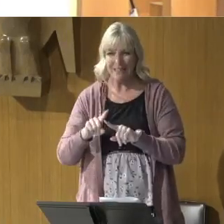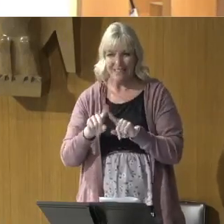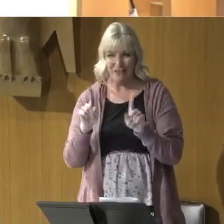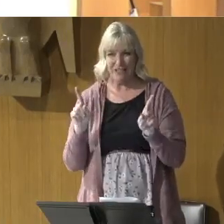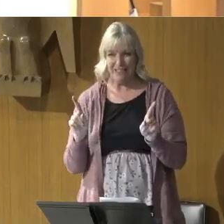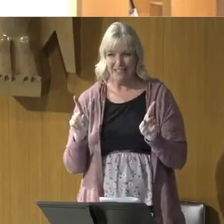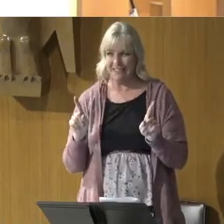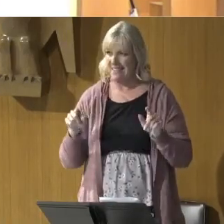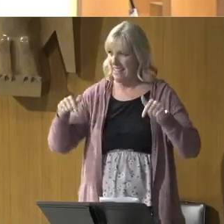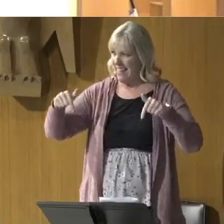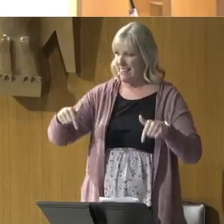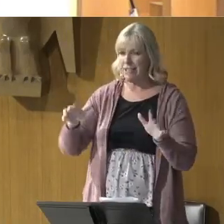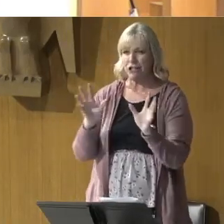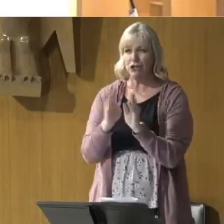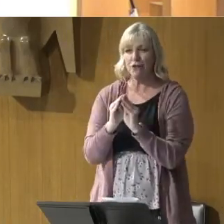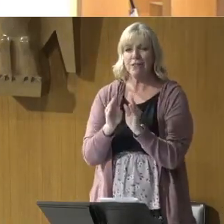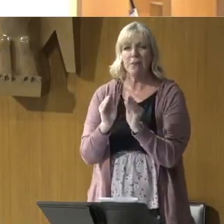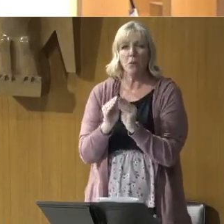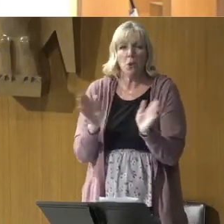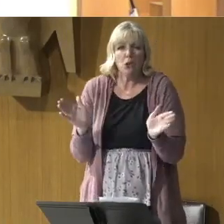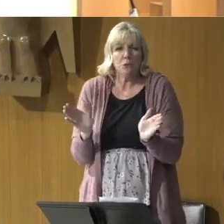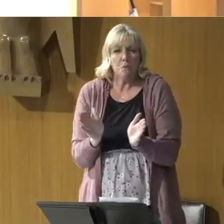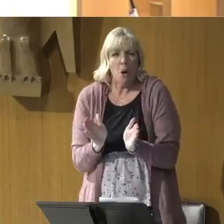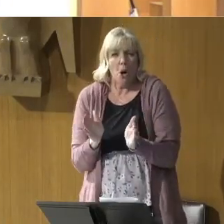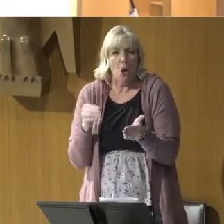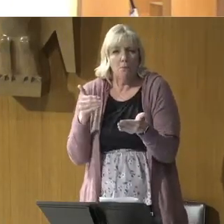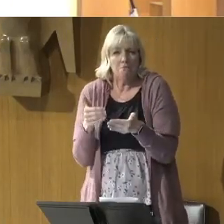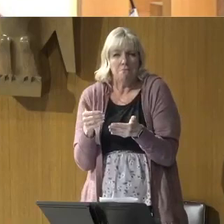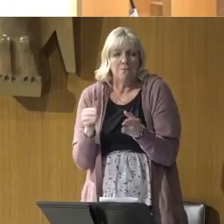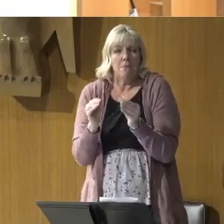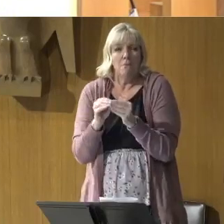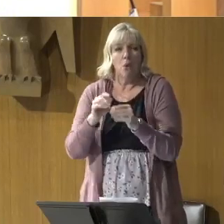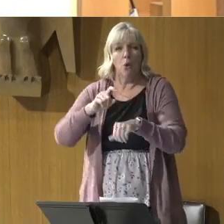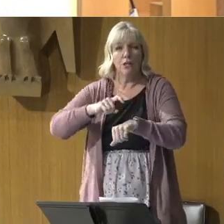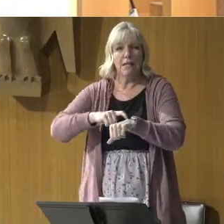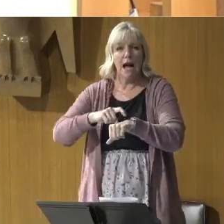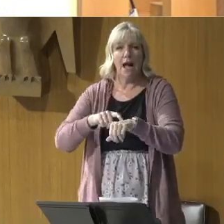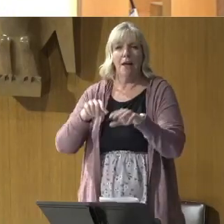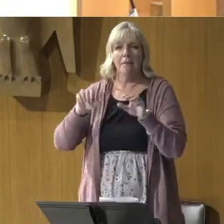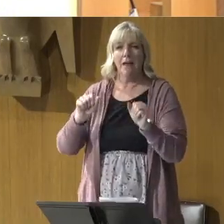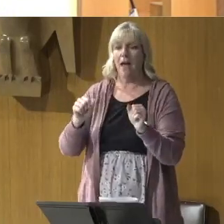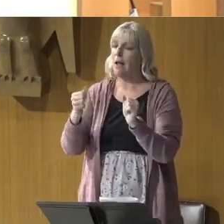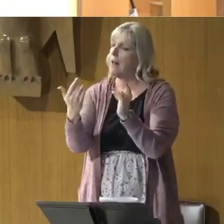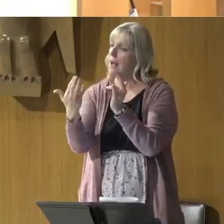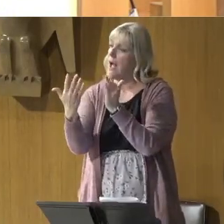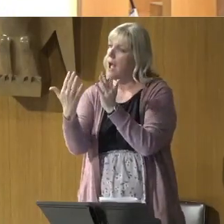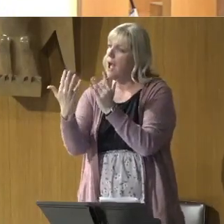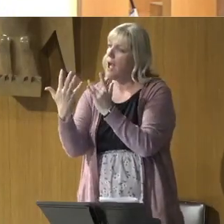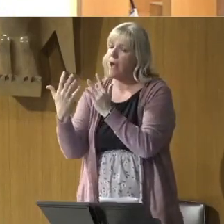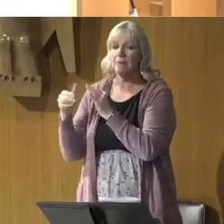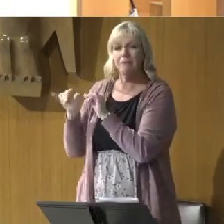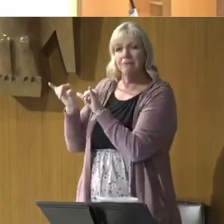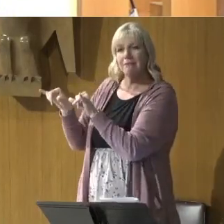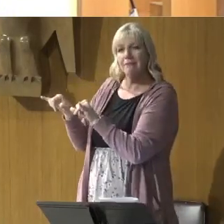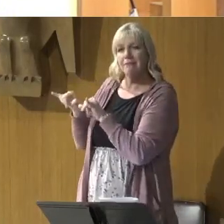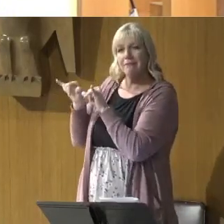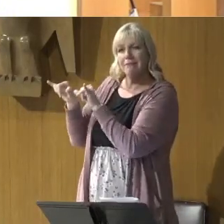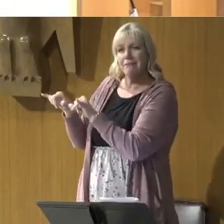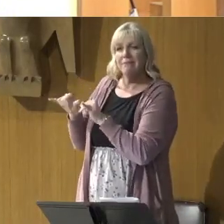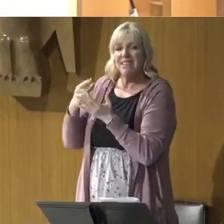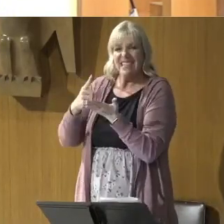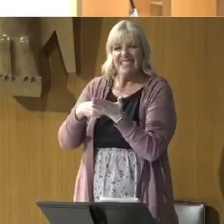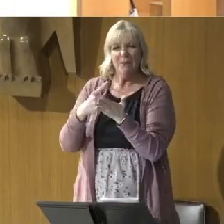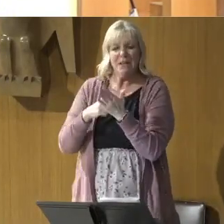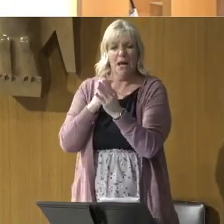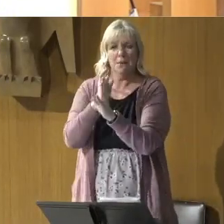Thursday service allows us a little bit of time and space to linger here at the table tonight. Sometimes communion can